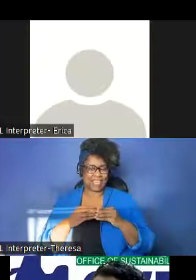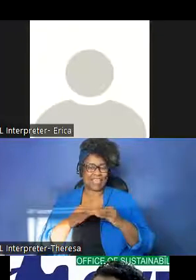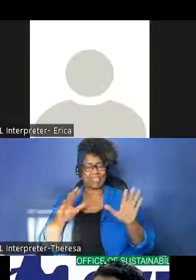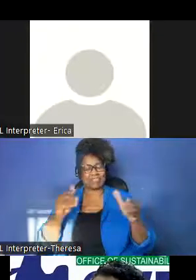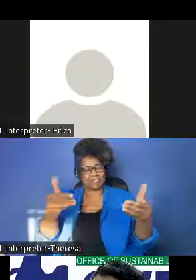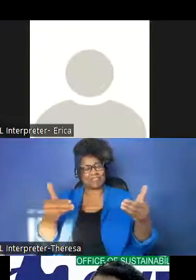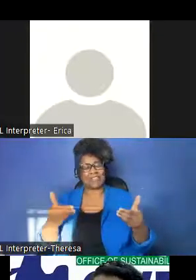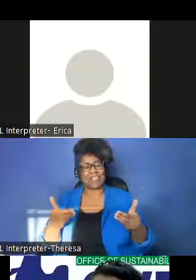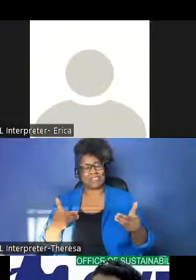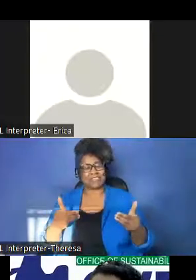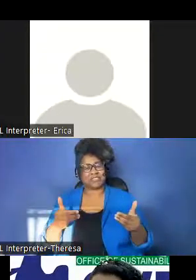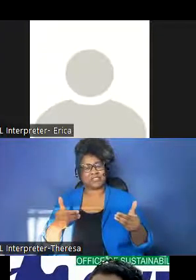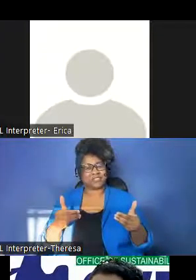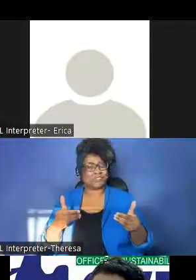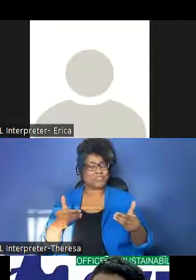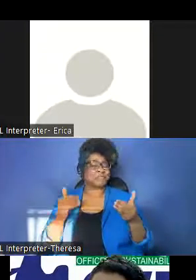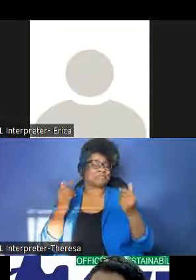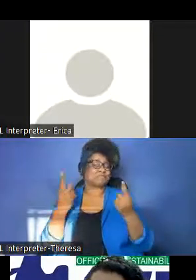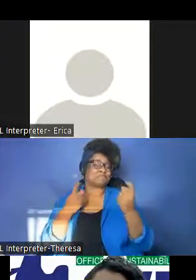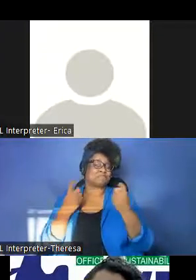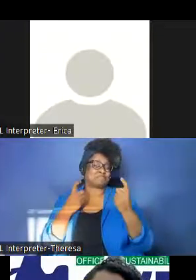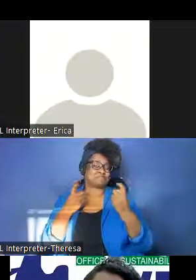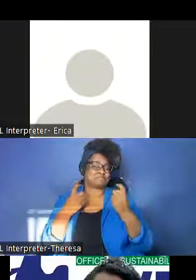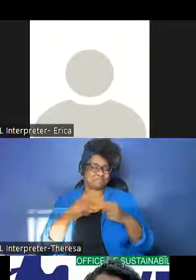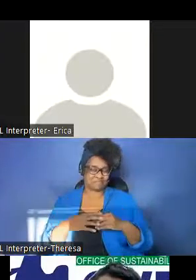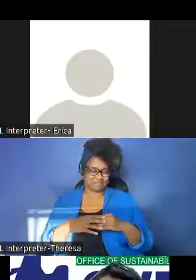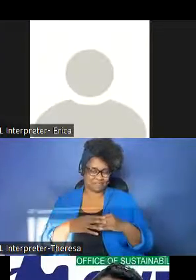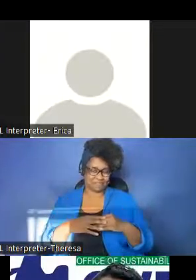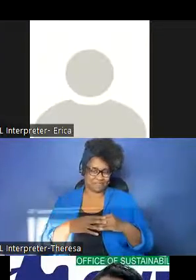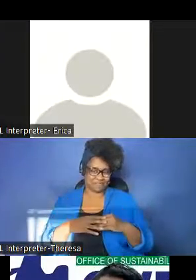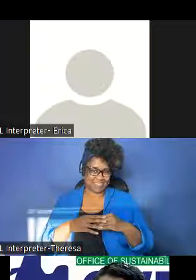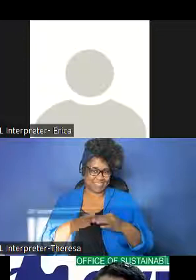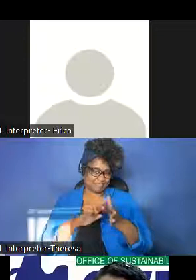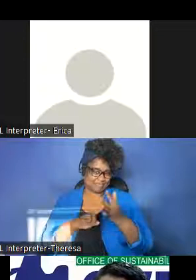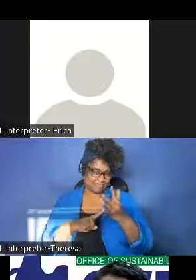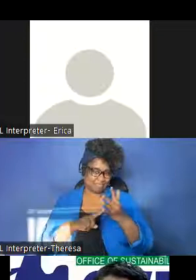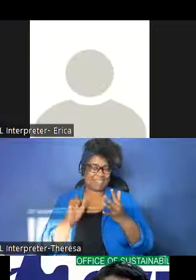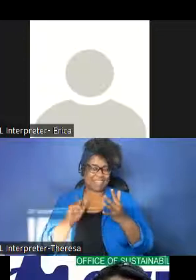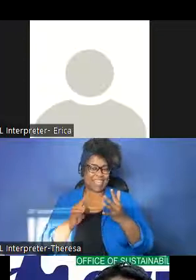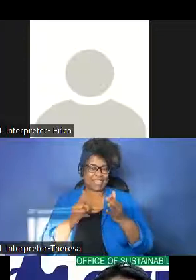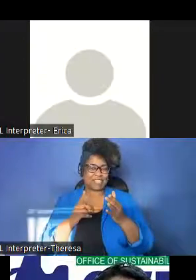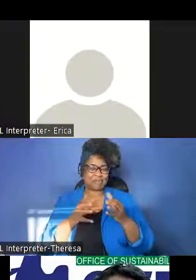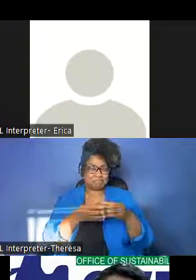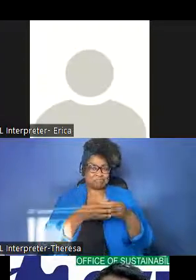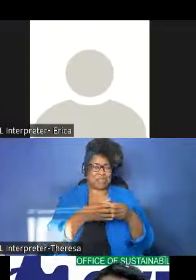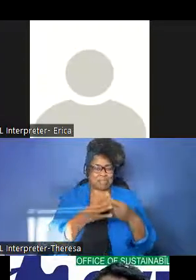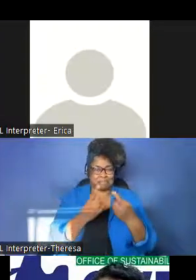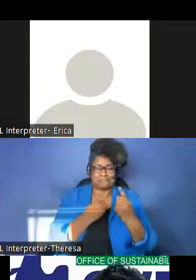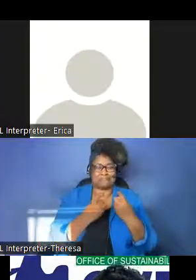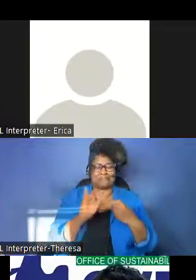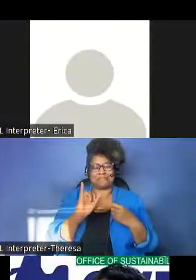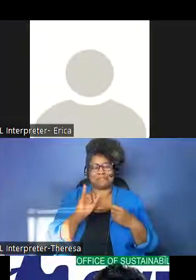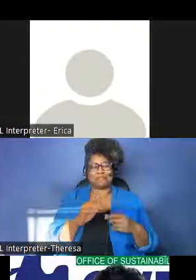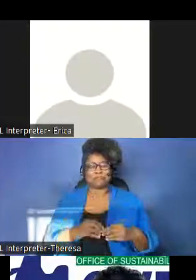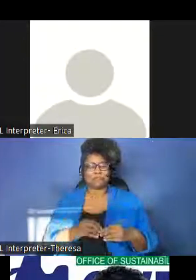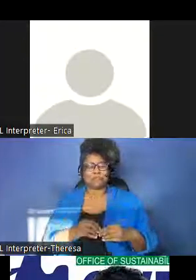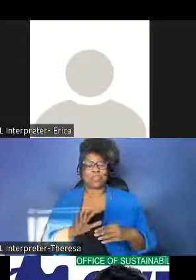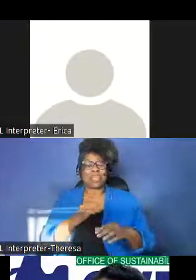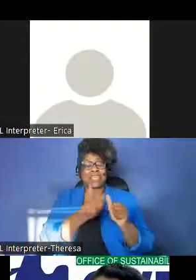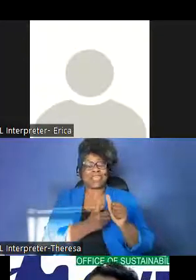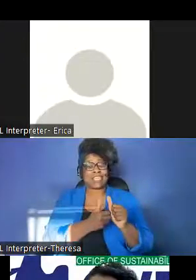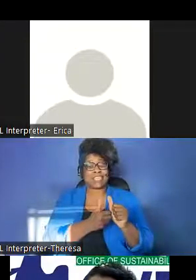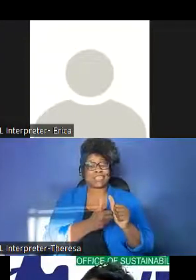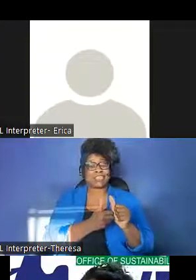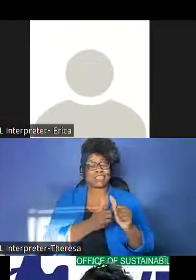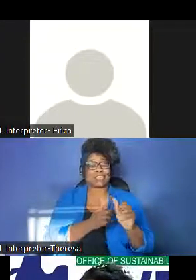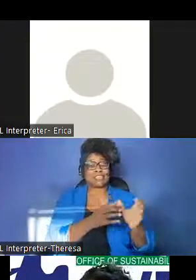to pose those questions in any other ways, including the use of the breakout itself. So in each of the rooms, we're going to